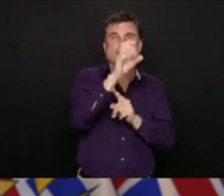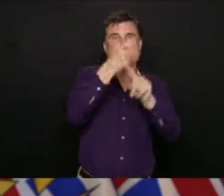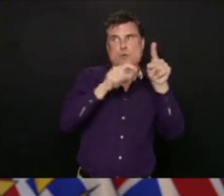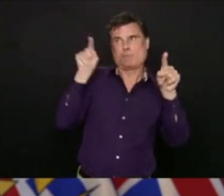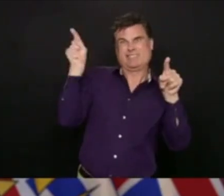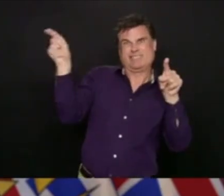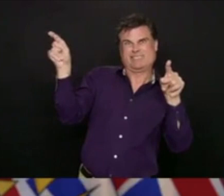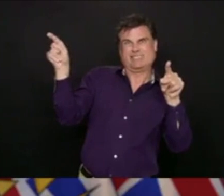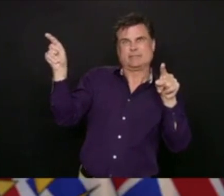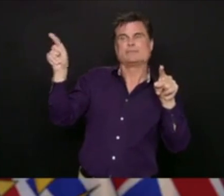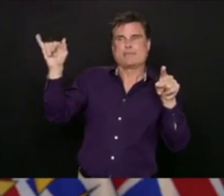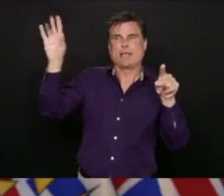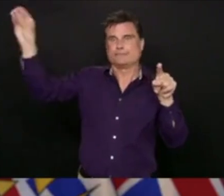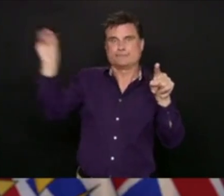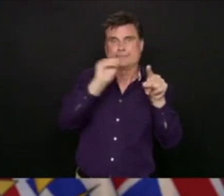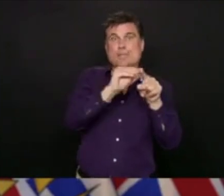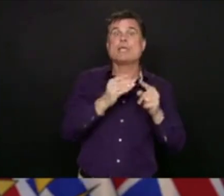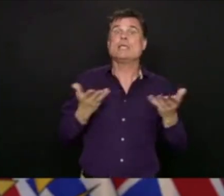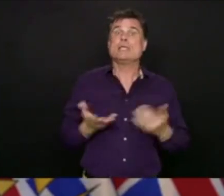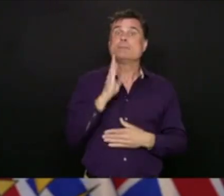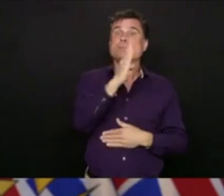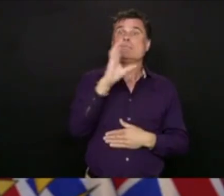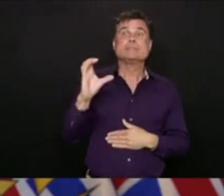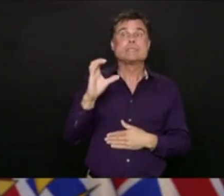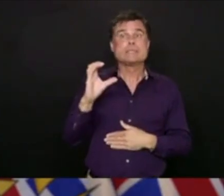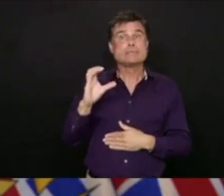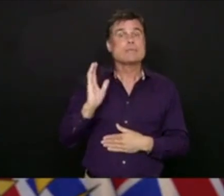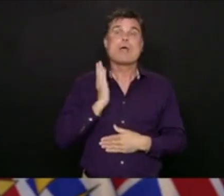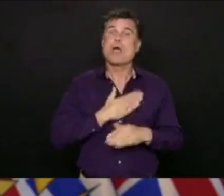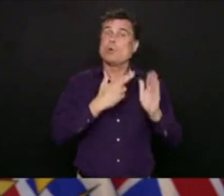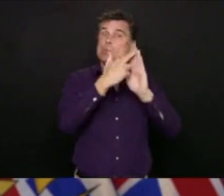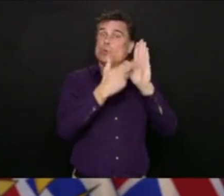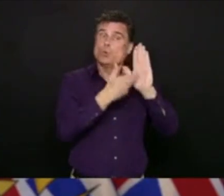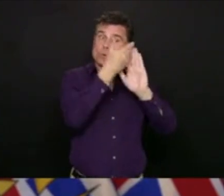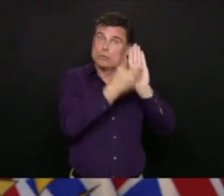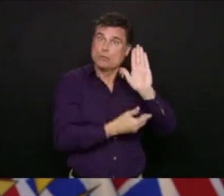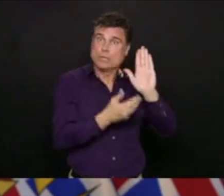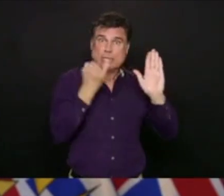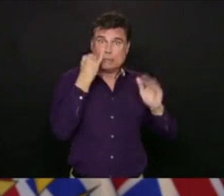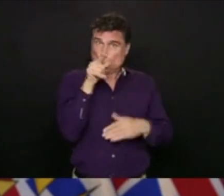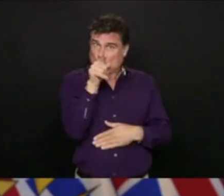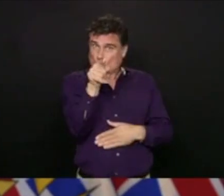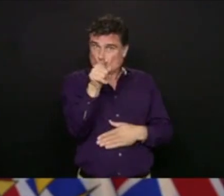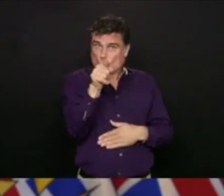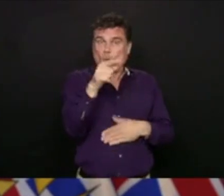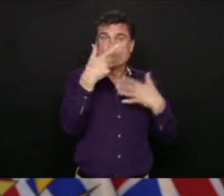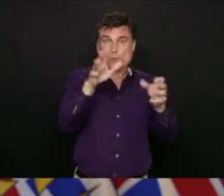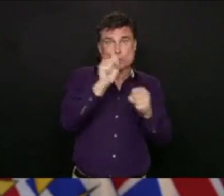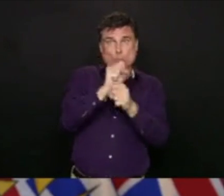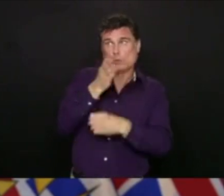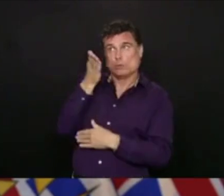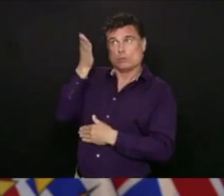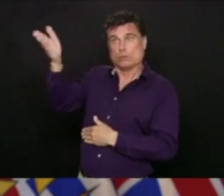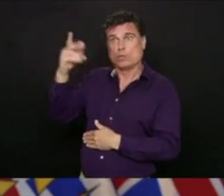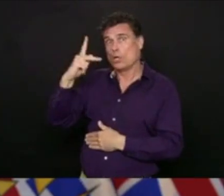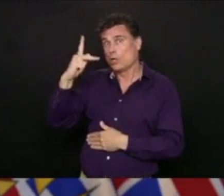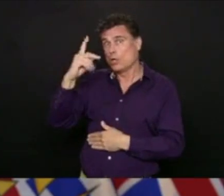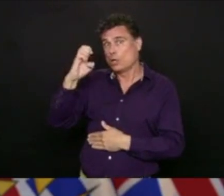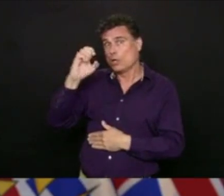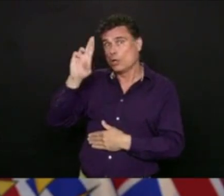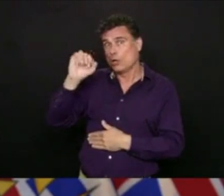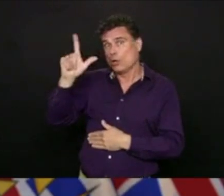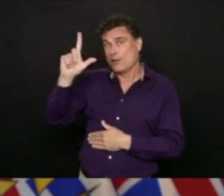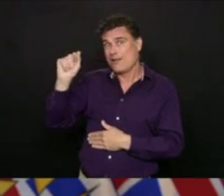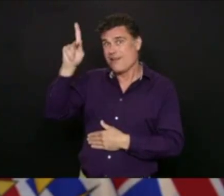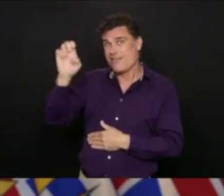We are requiring people who have come back from working in that facility to self-isolate whilst they're in BC. And we